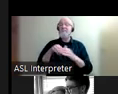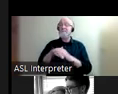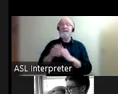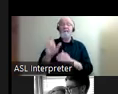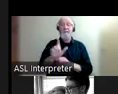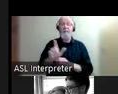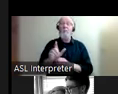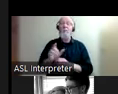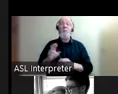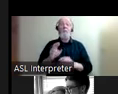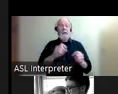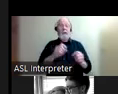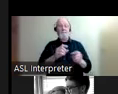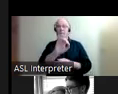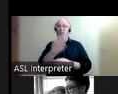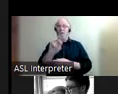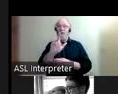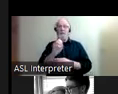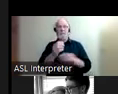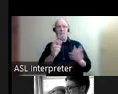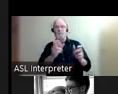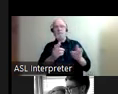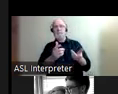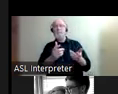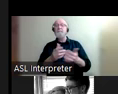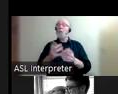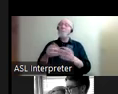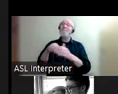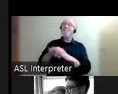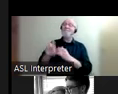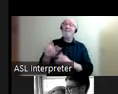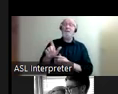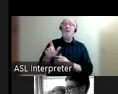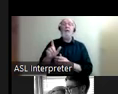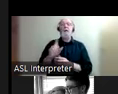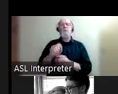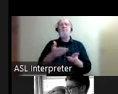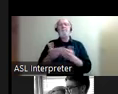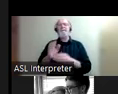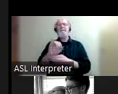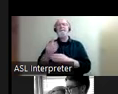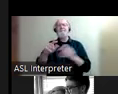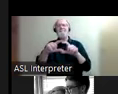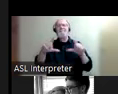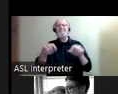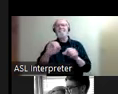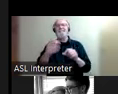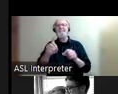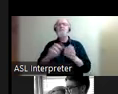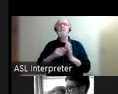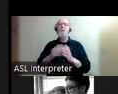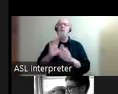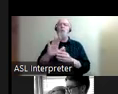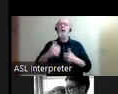as well as register online. If going to a library branch, we ask that you bring a piece of ID showing your current home